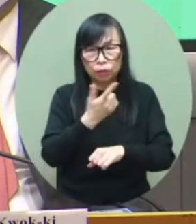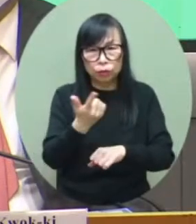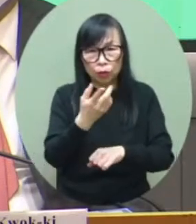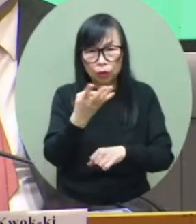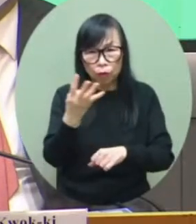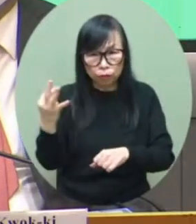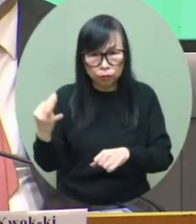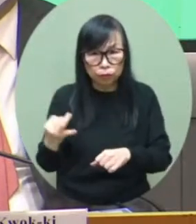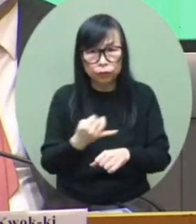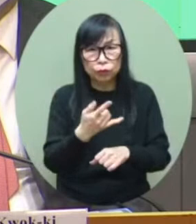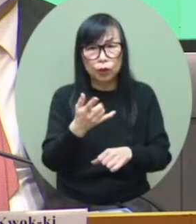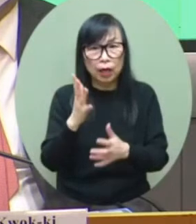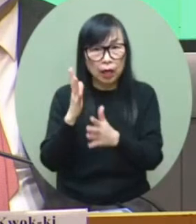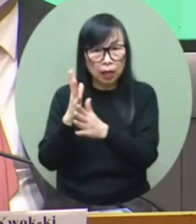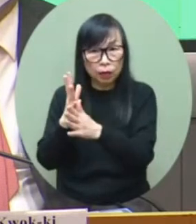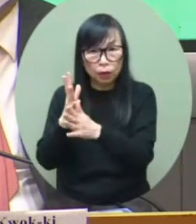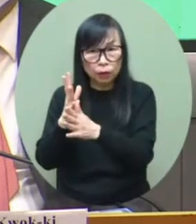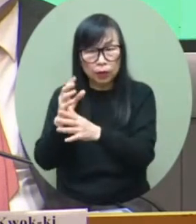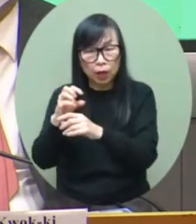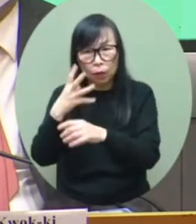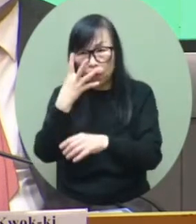business opportunities. We are a very